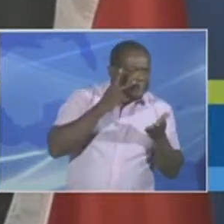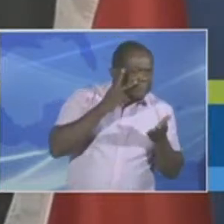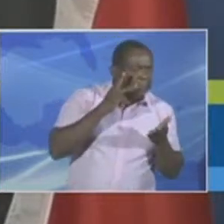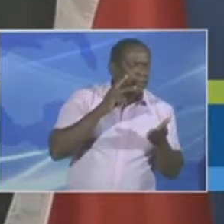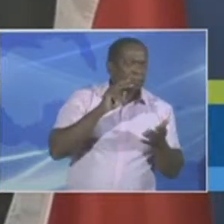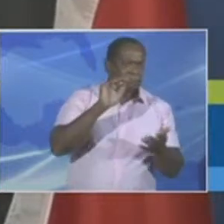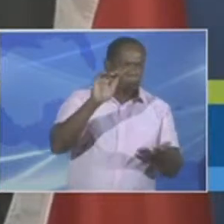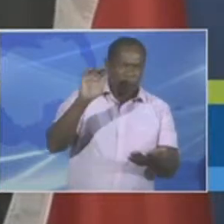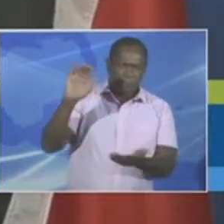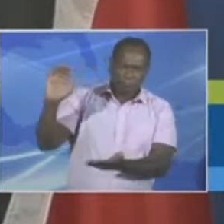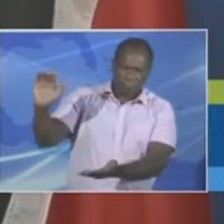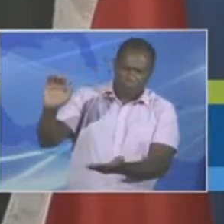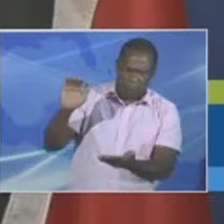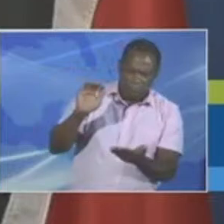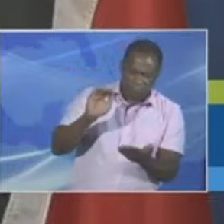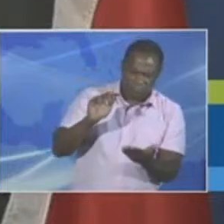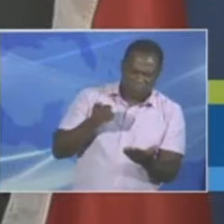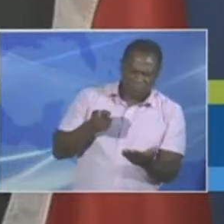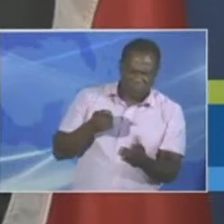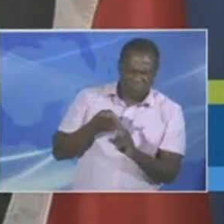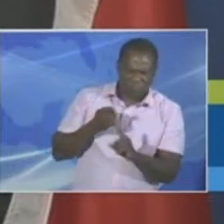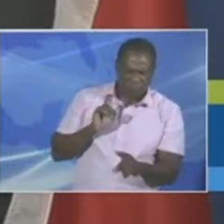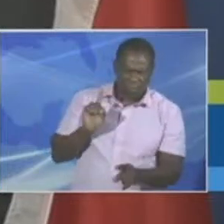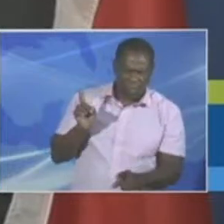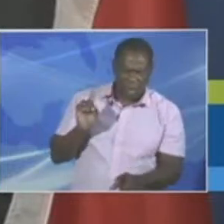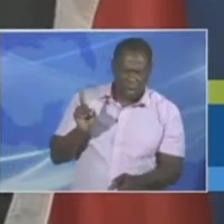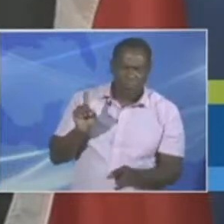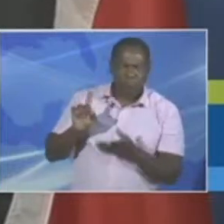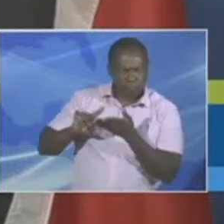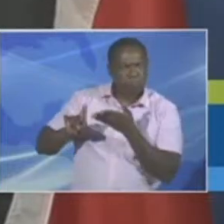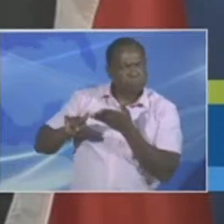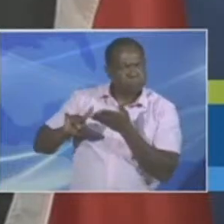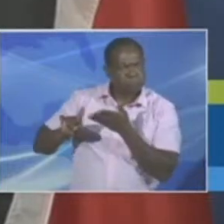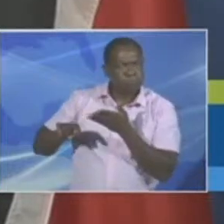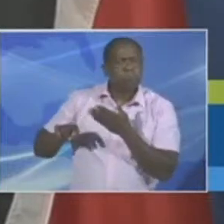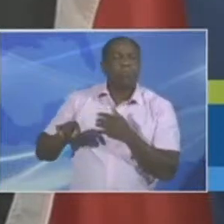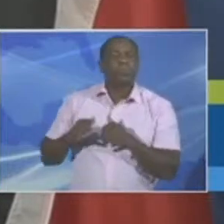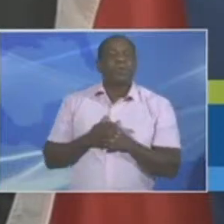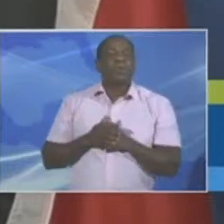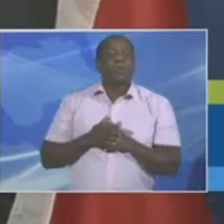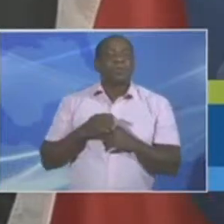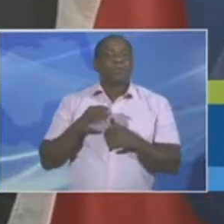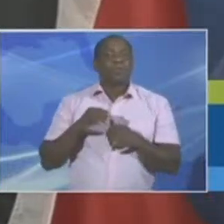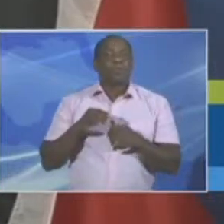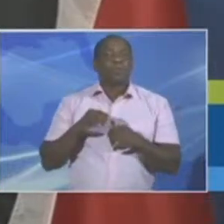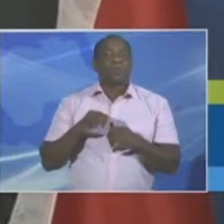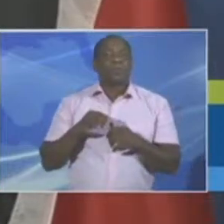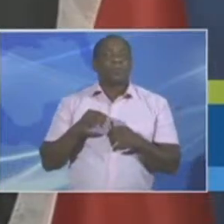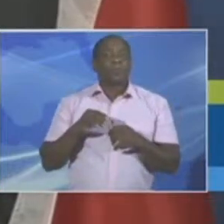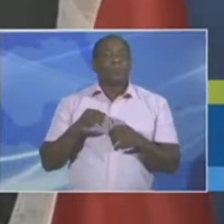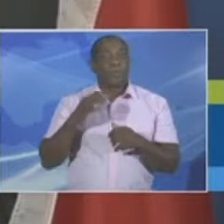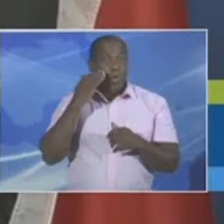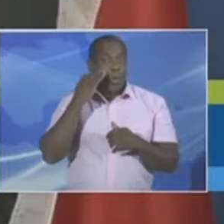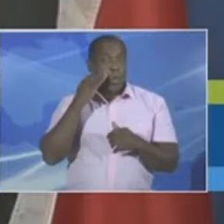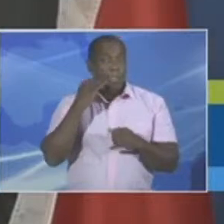international market for products that we sell and that we buy. It's not the best market to be in at this time.